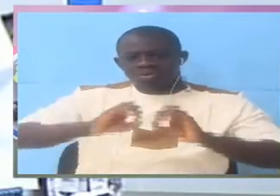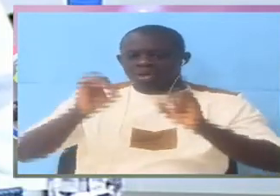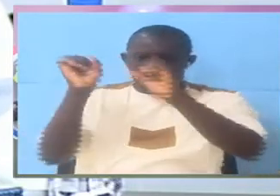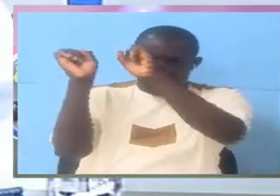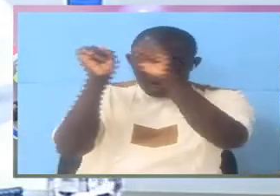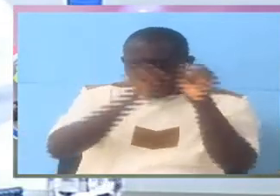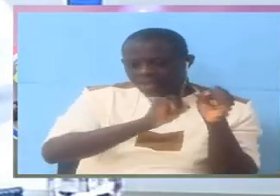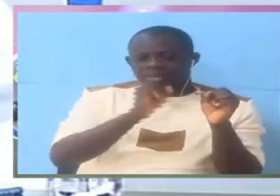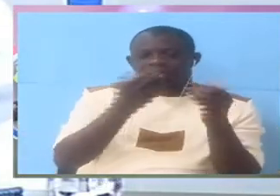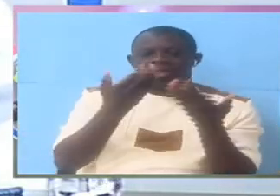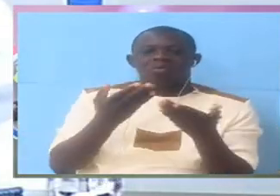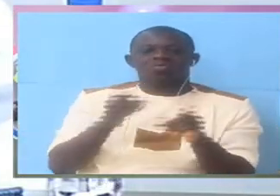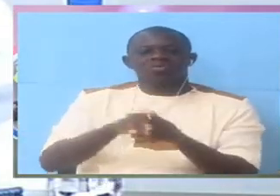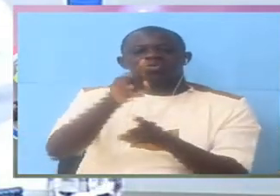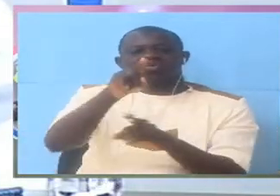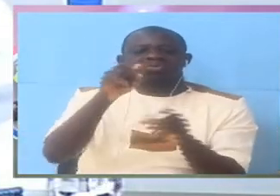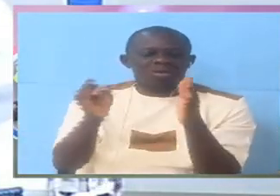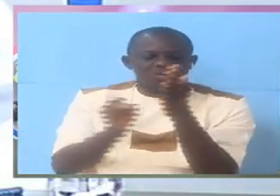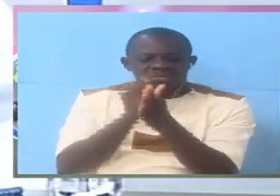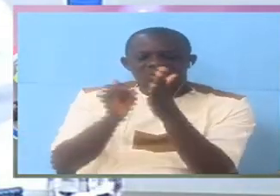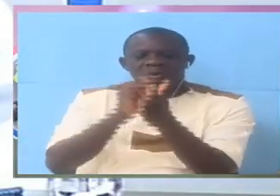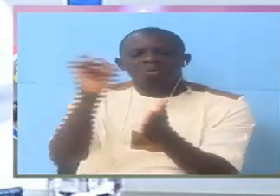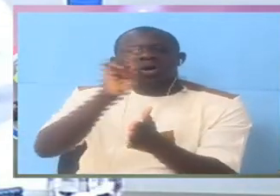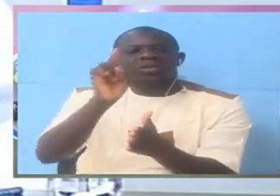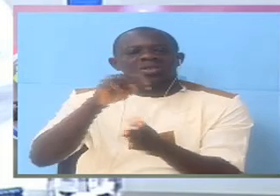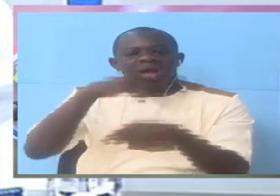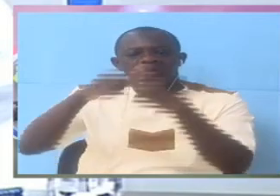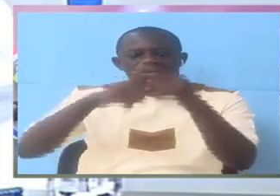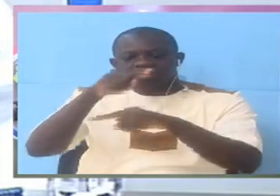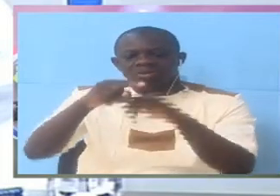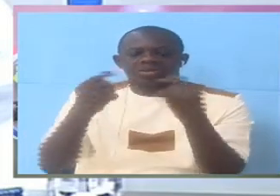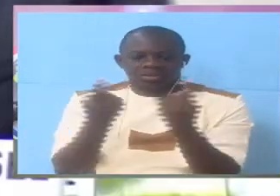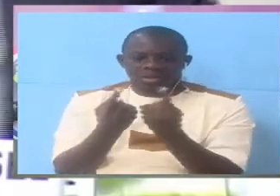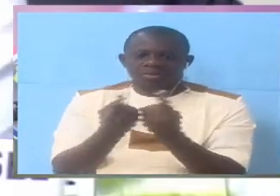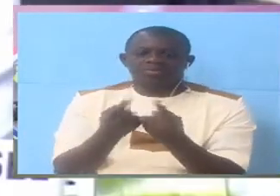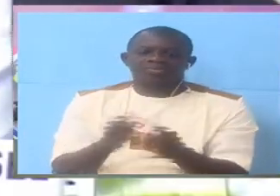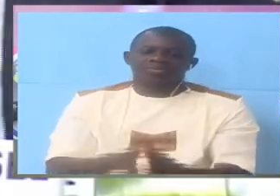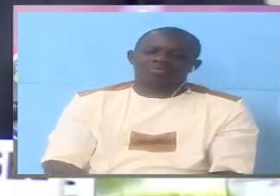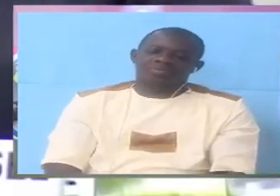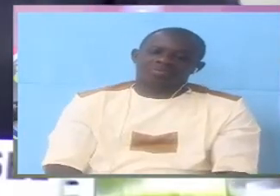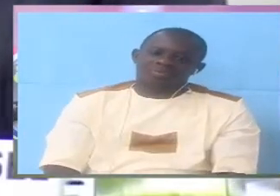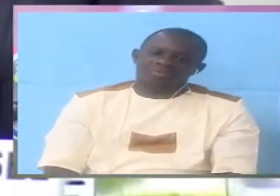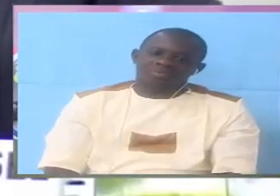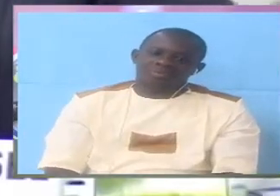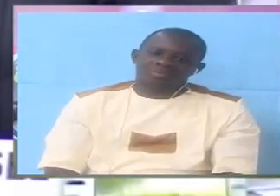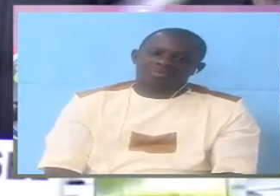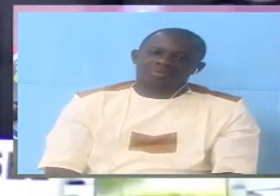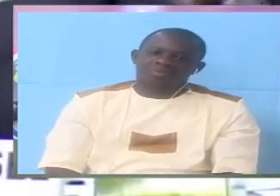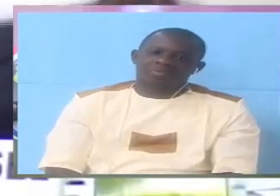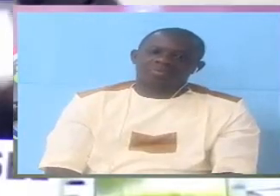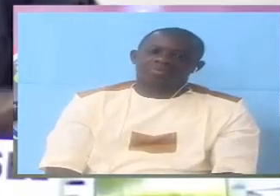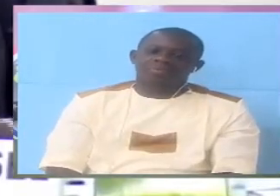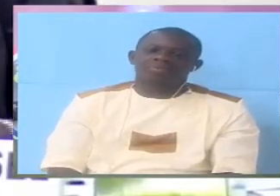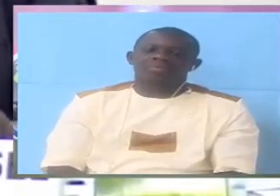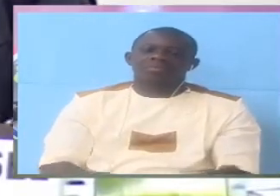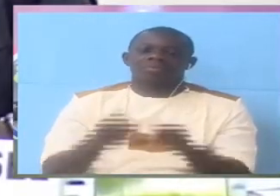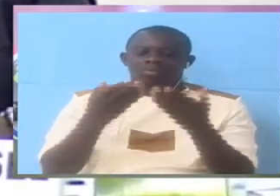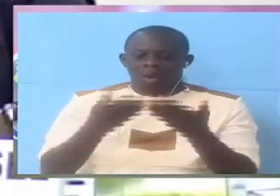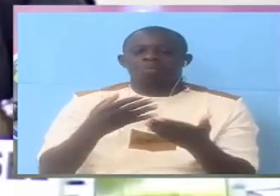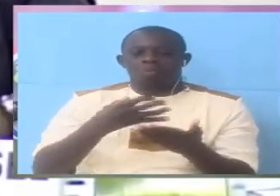else are you going to investigate in that? Oh my goodness. Let's listen to what the witnesses said.